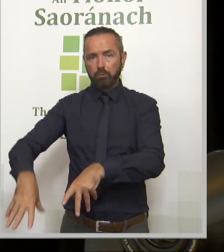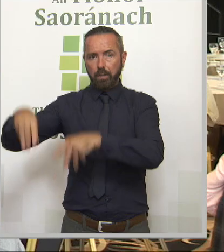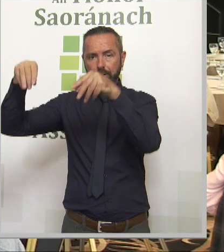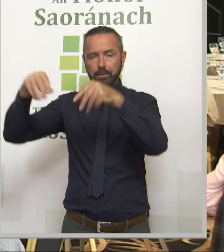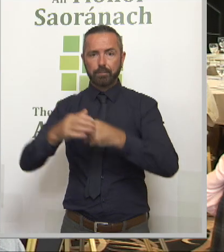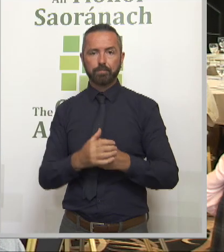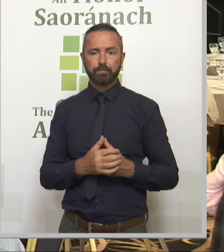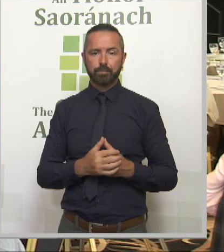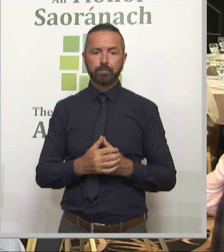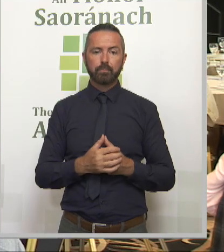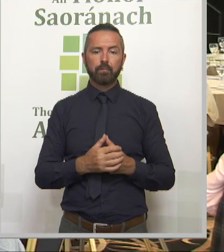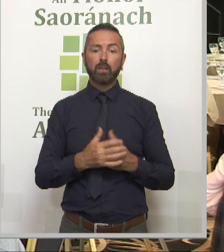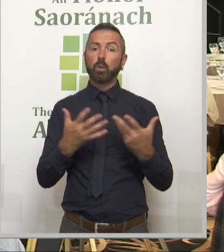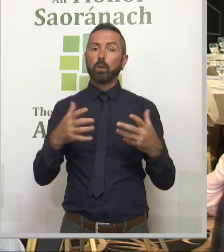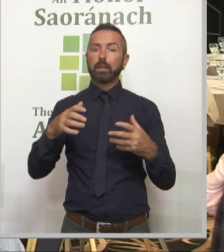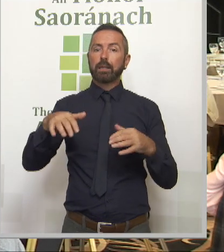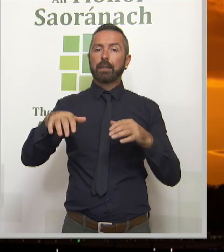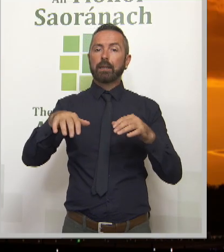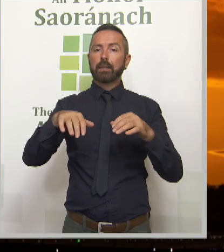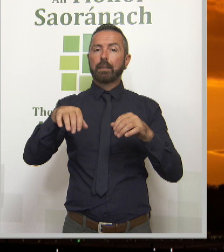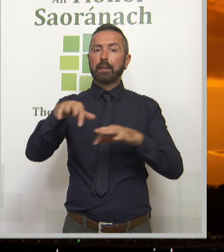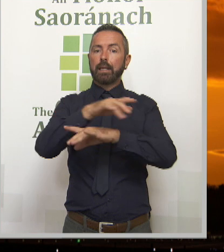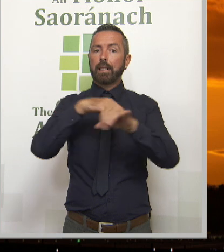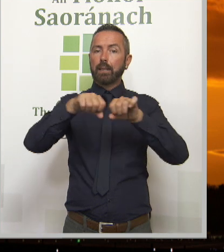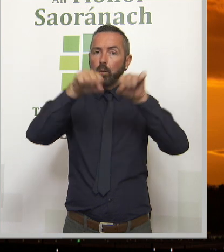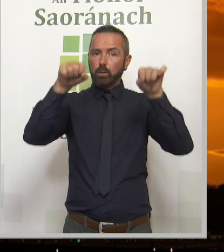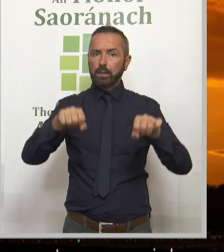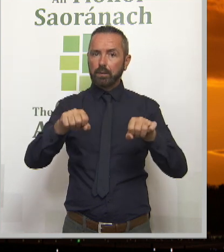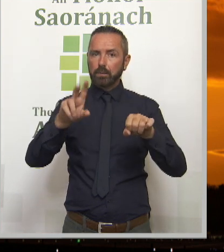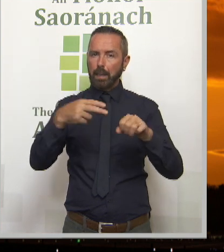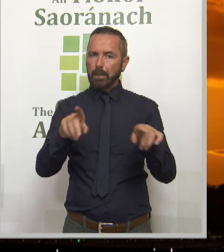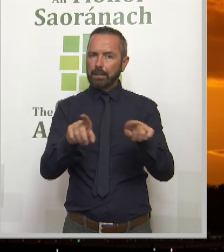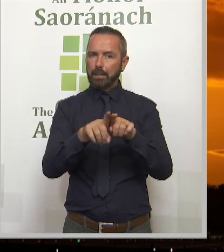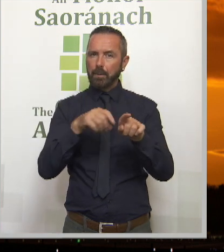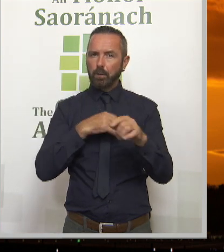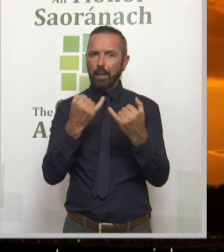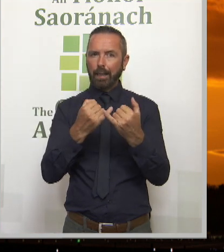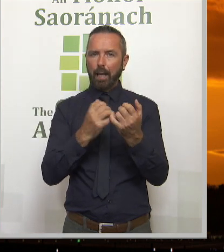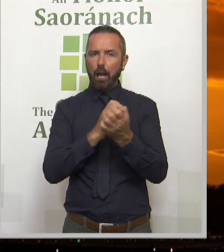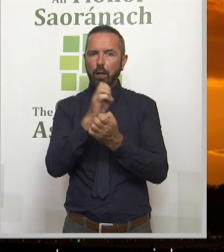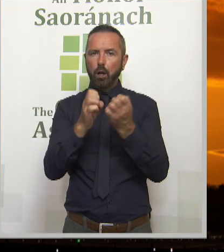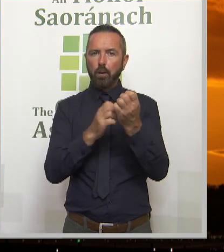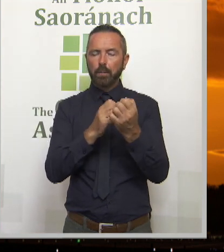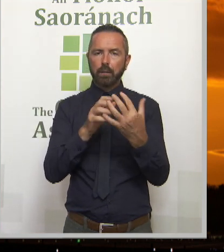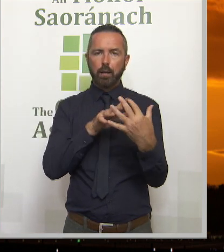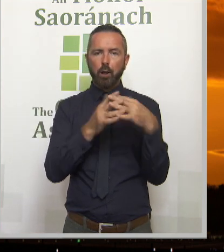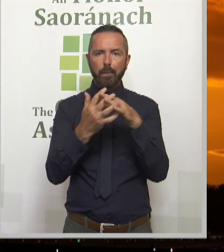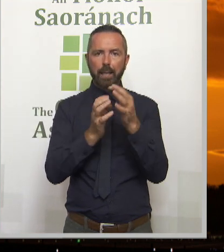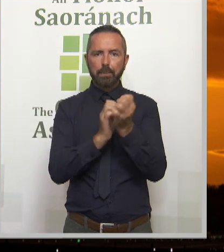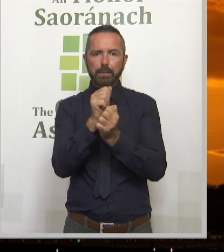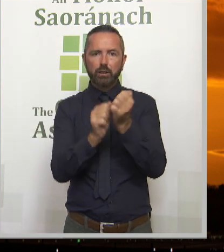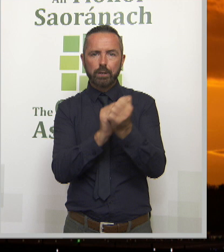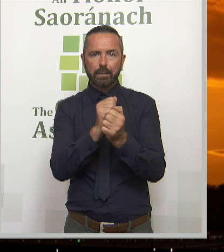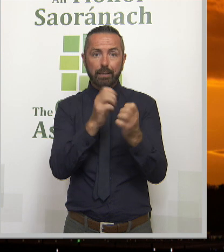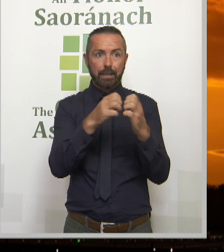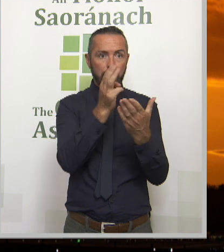So all in all, ecosystems can be likened to complex machines, with each species playing important roles in